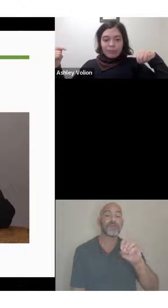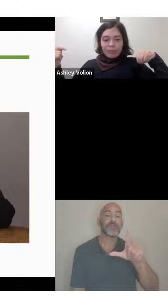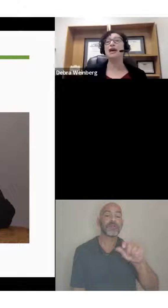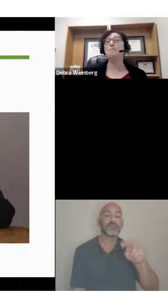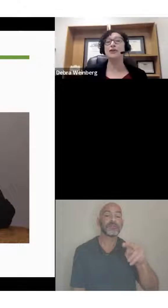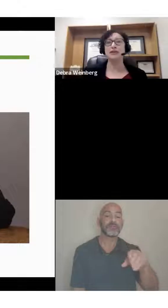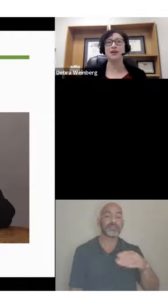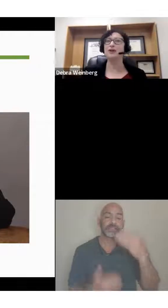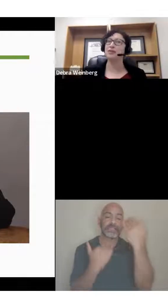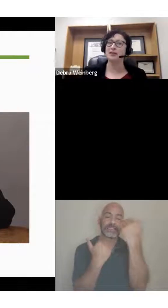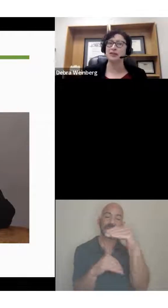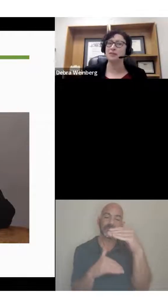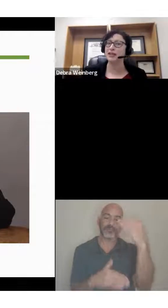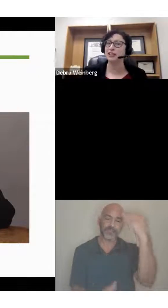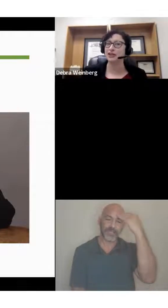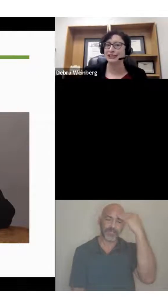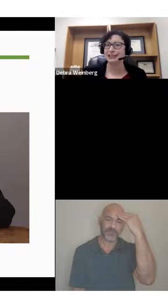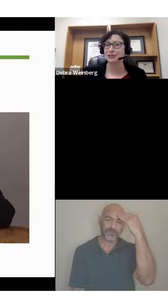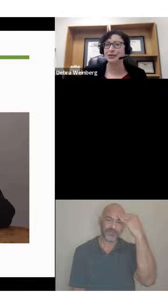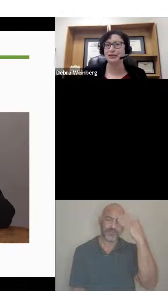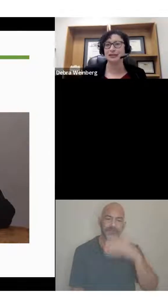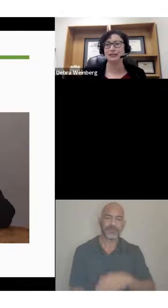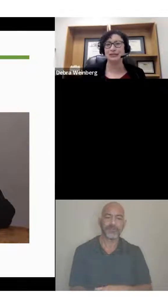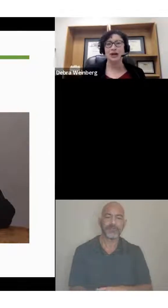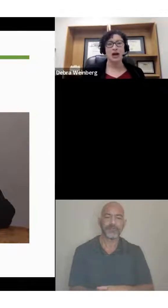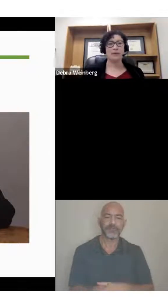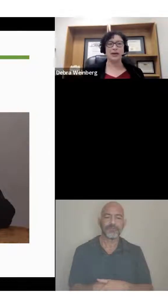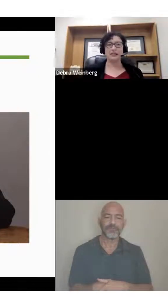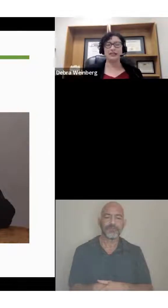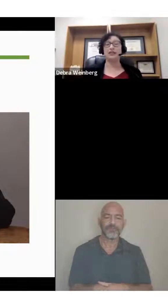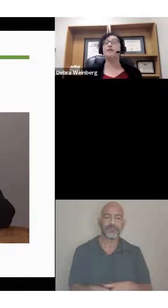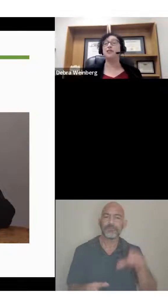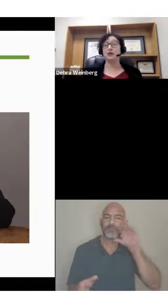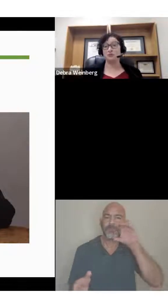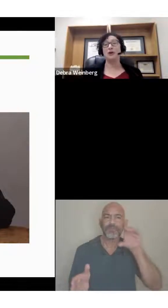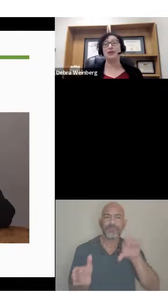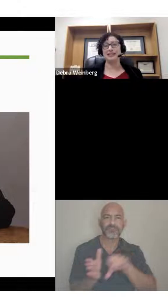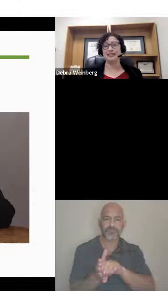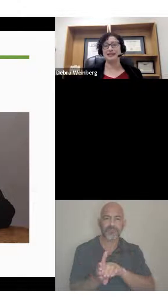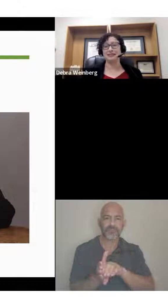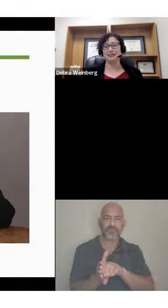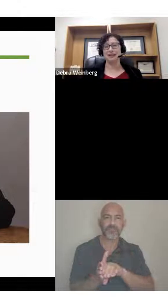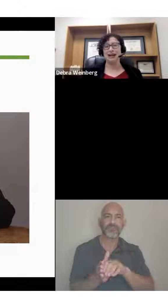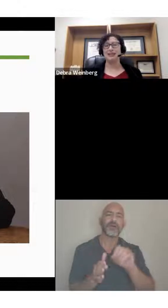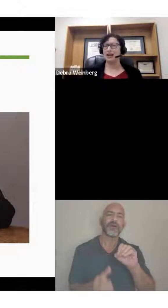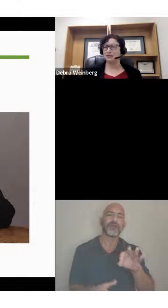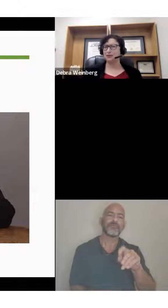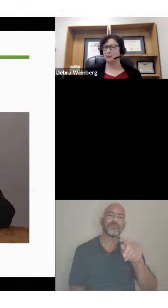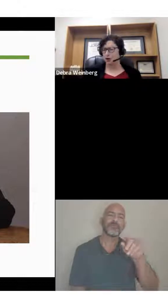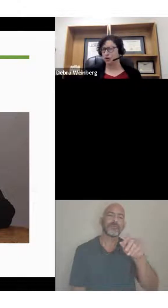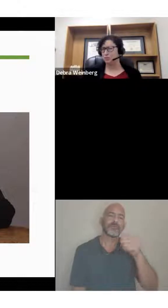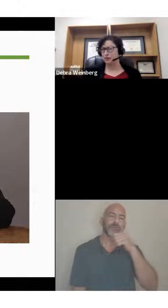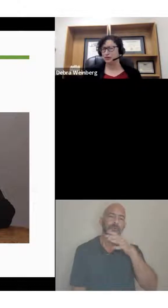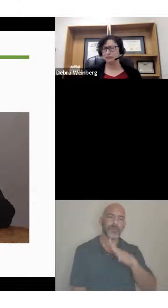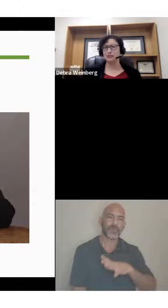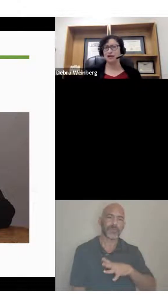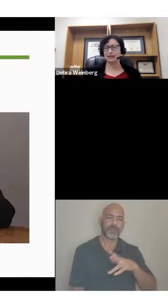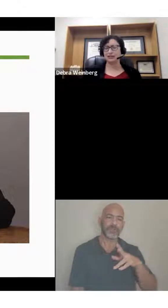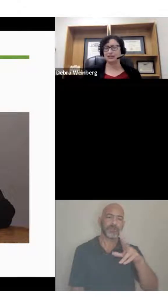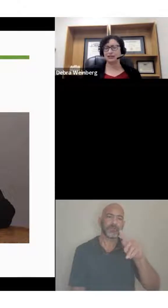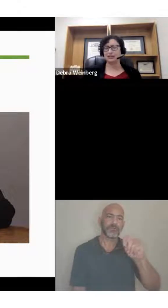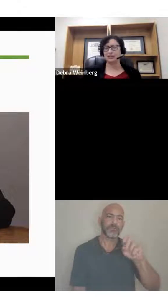And I believe that the picture next to it is a picture of Toni Morrison. And that's from her Nobel